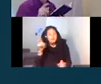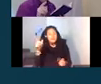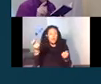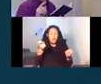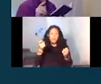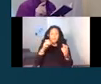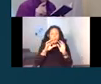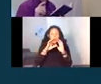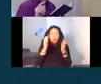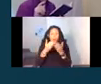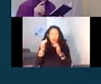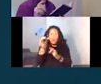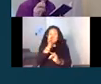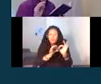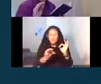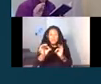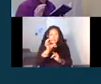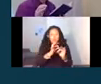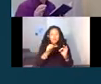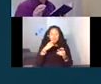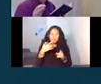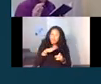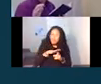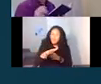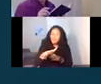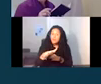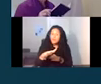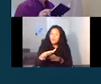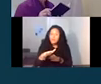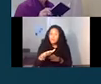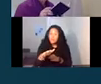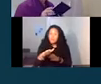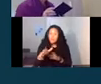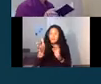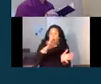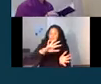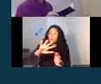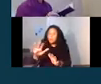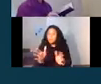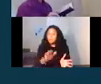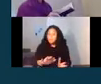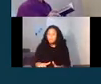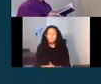in their orbs to keep, though such an influence turns their ample sweep.